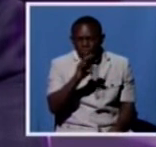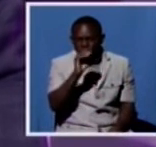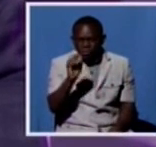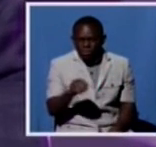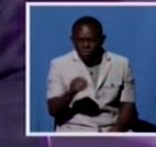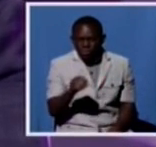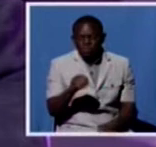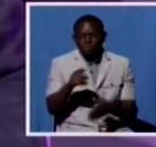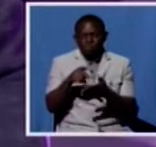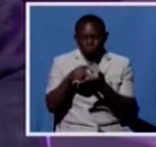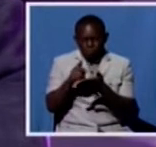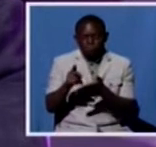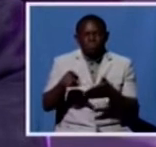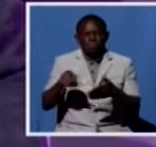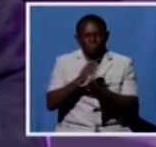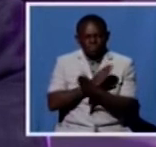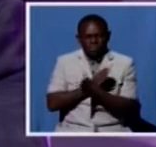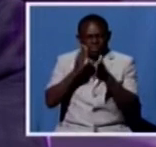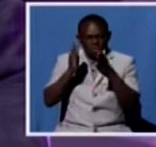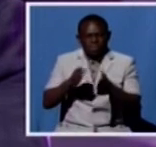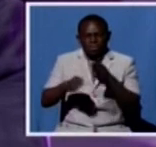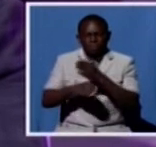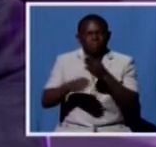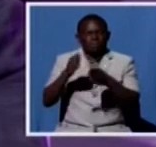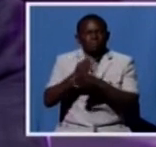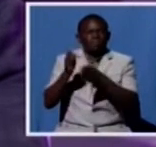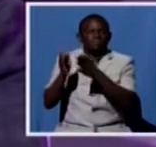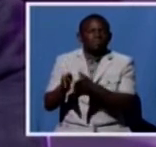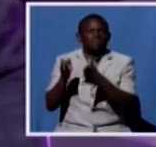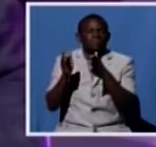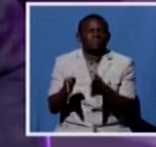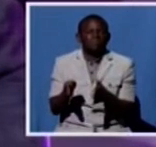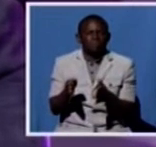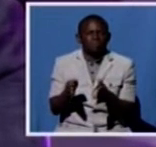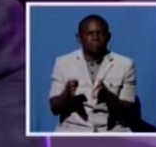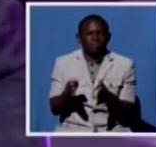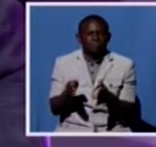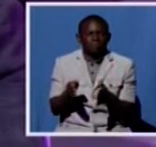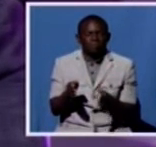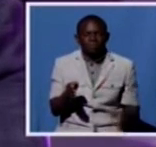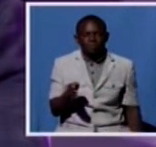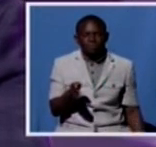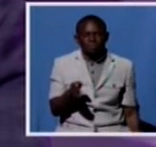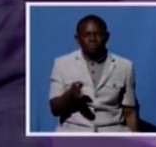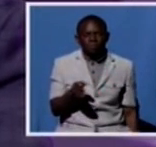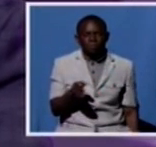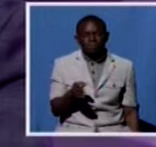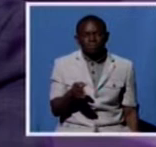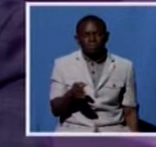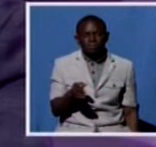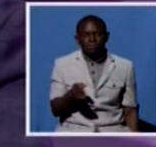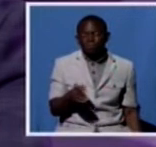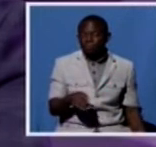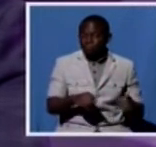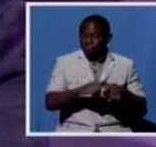contractors. But not, also to say that we are aware that, you know, if we